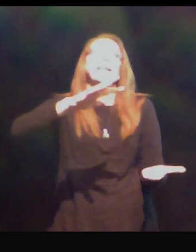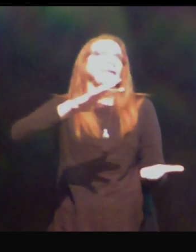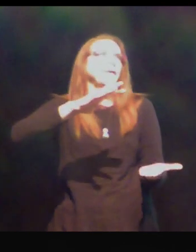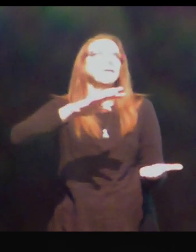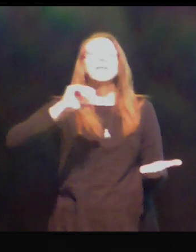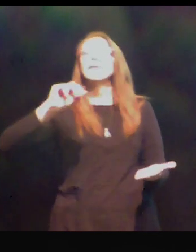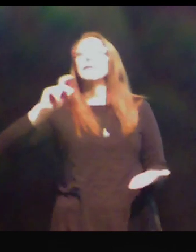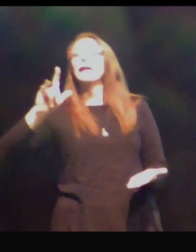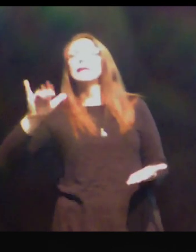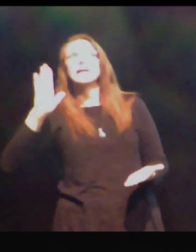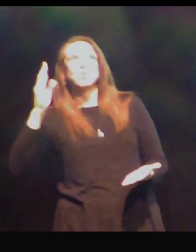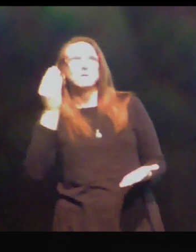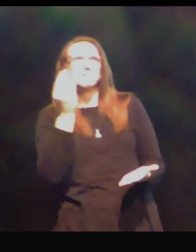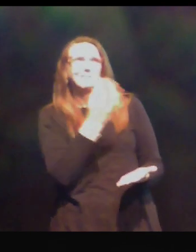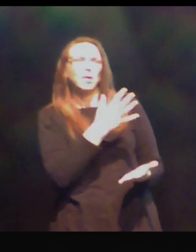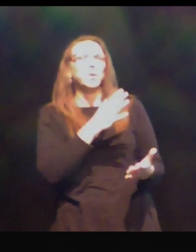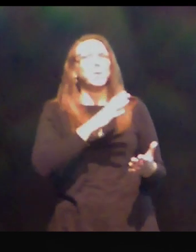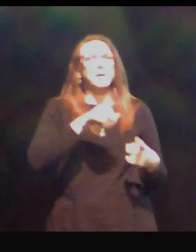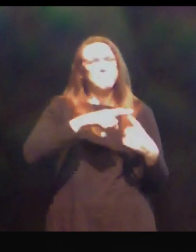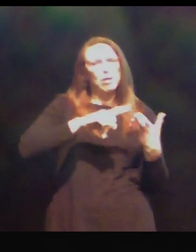tell you, like, checks and everything like that. So